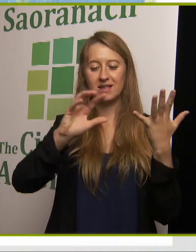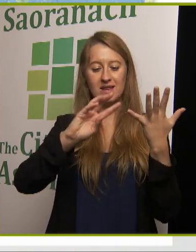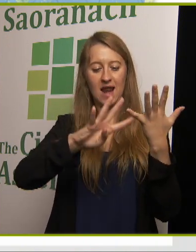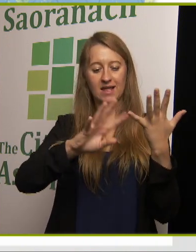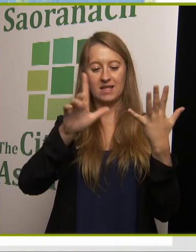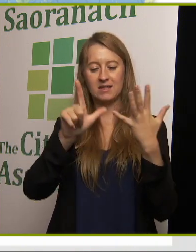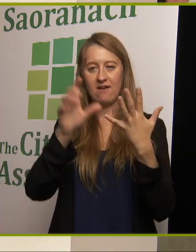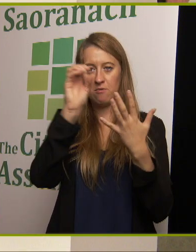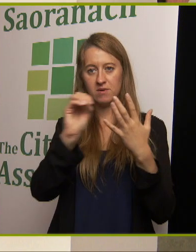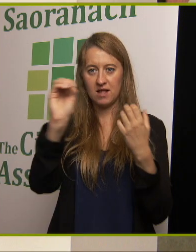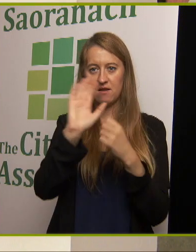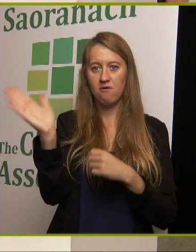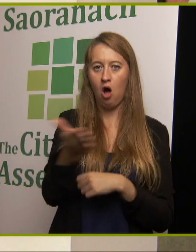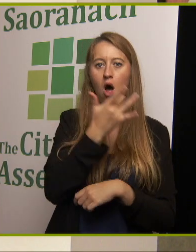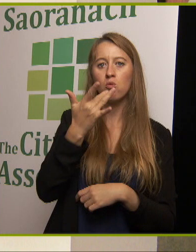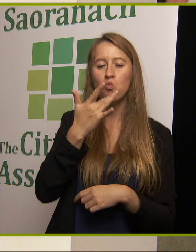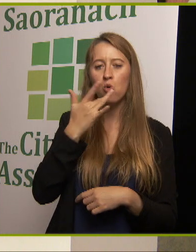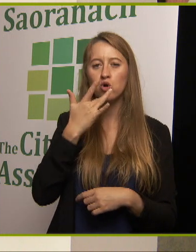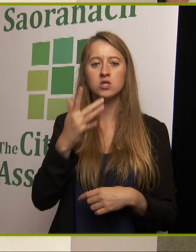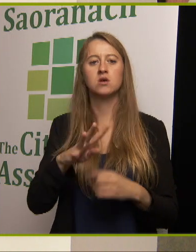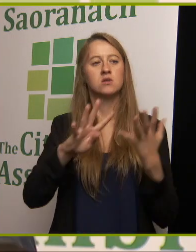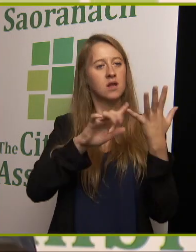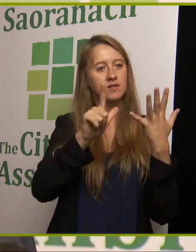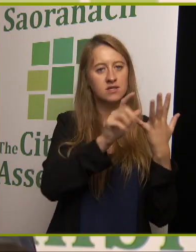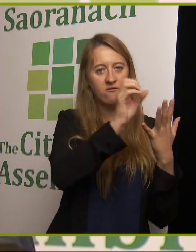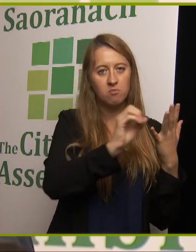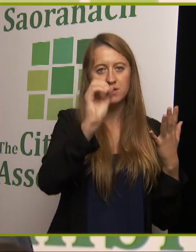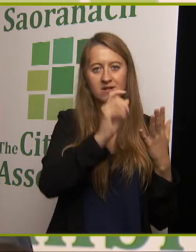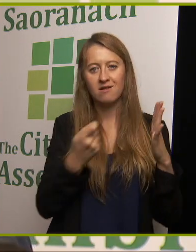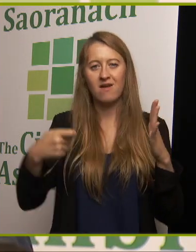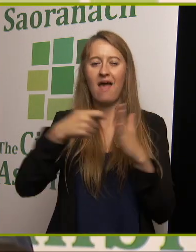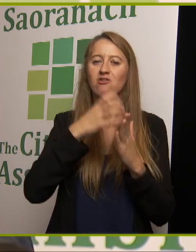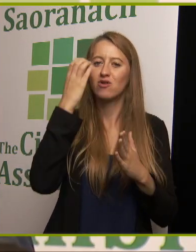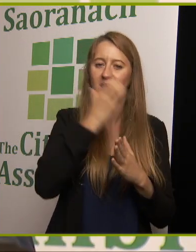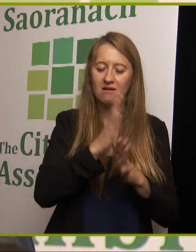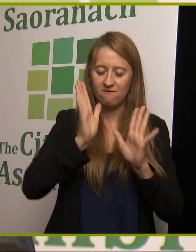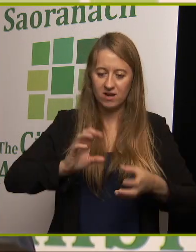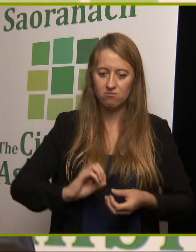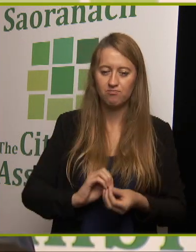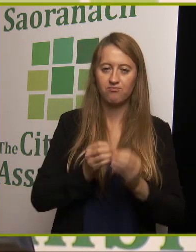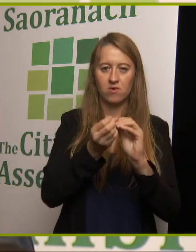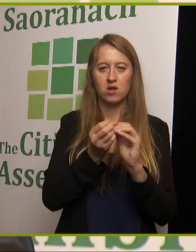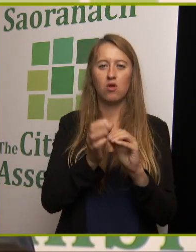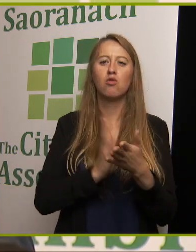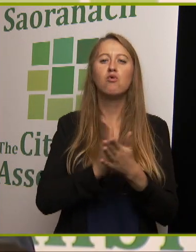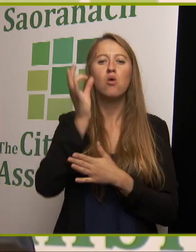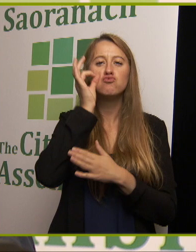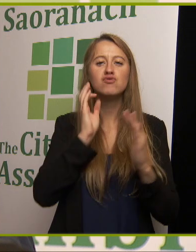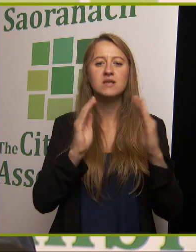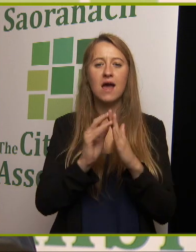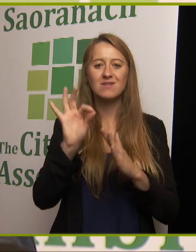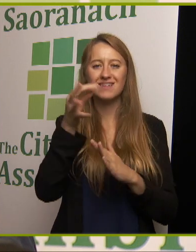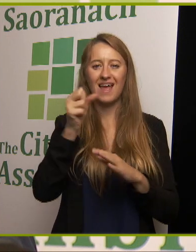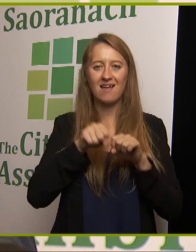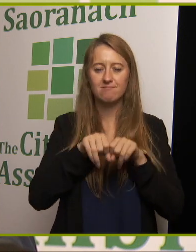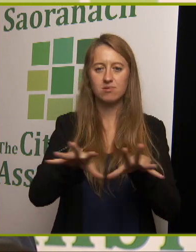our trade is done on it. 90% of the excess heat we've produced through excess greenhouse gas emissions has